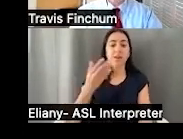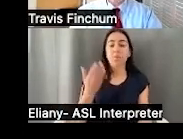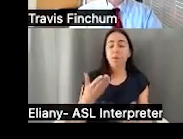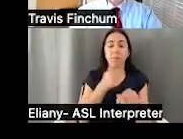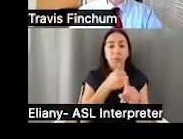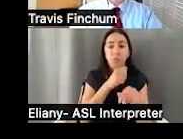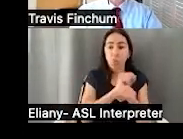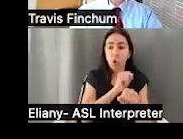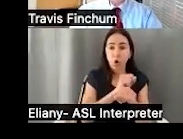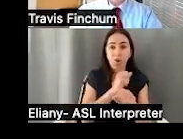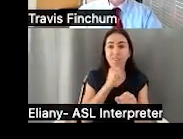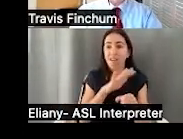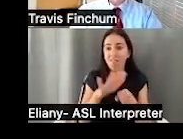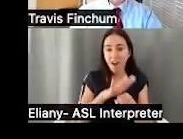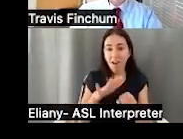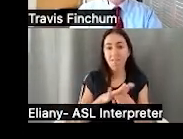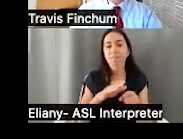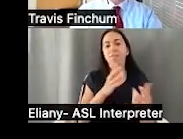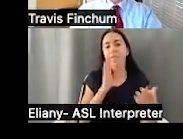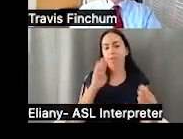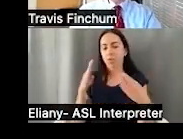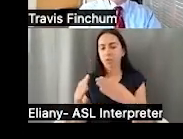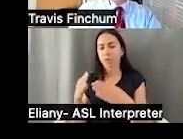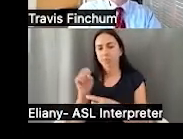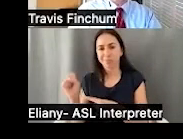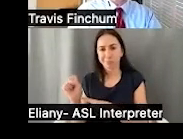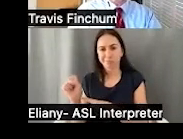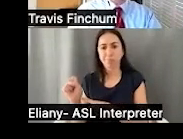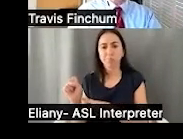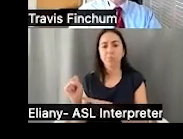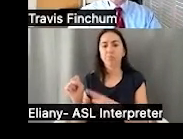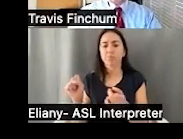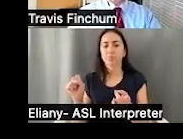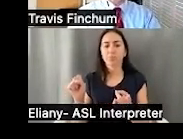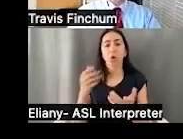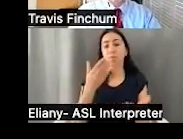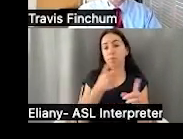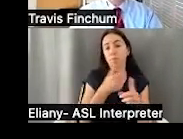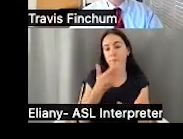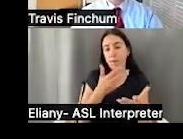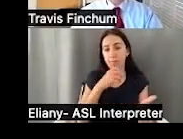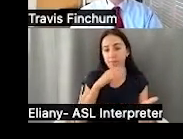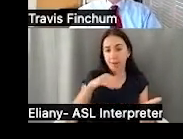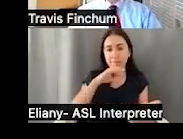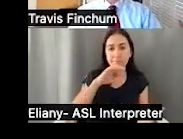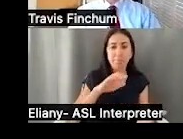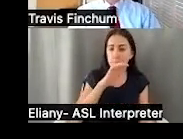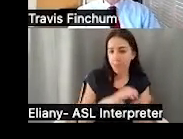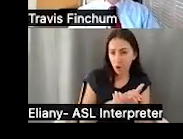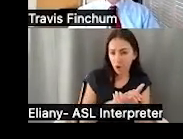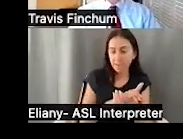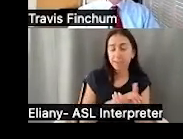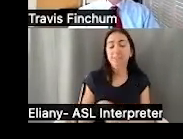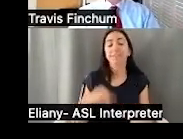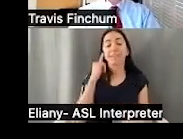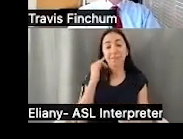own that they now vest in the Social Security system. Also that they haven't married an individual. If you get married, you